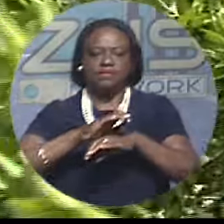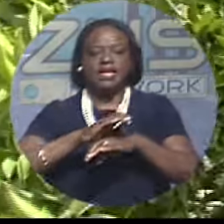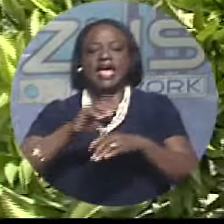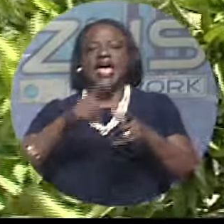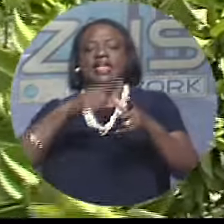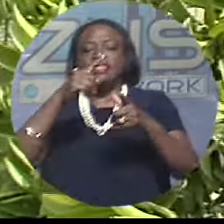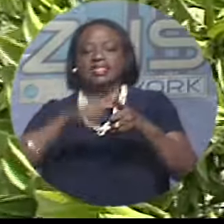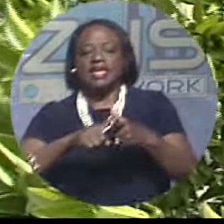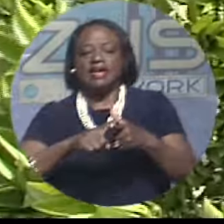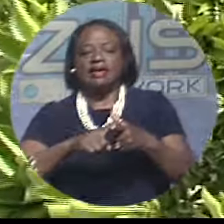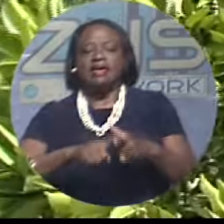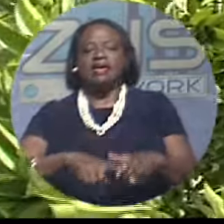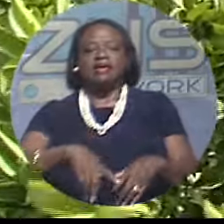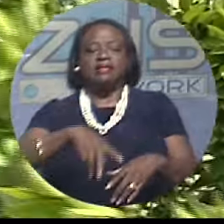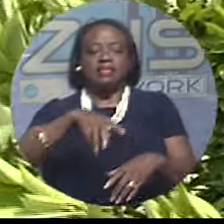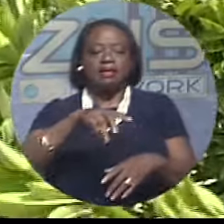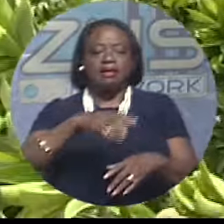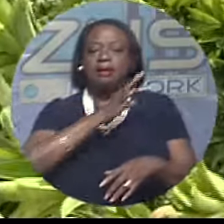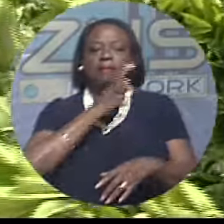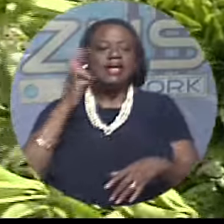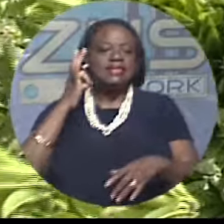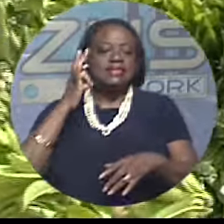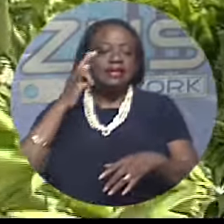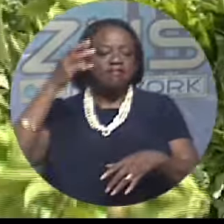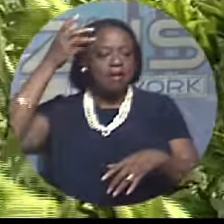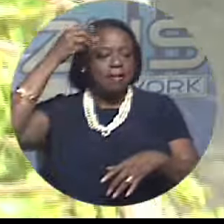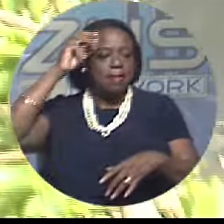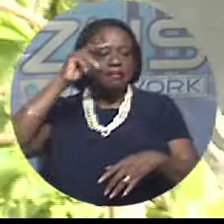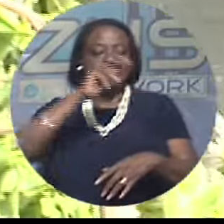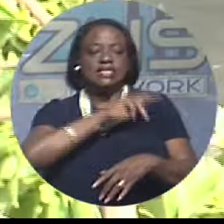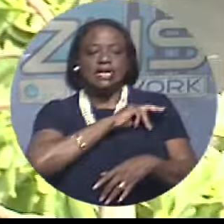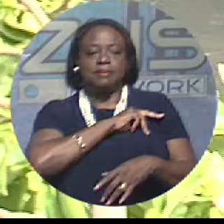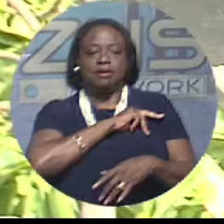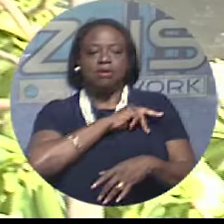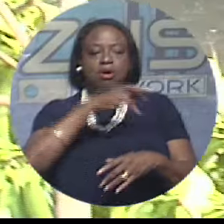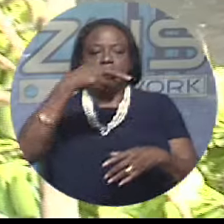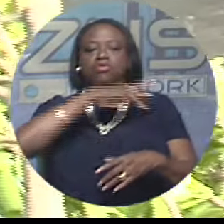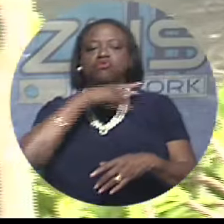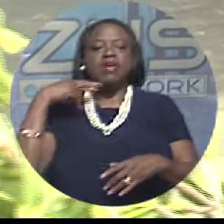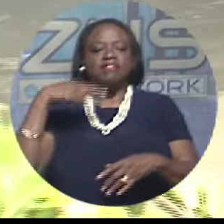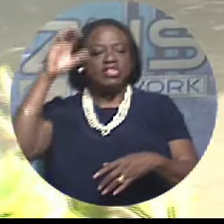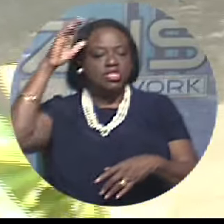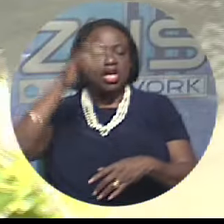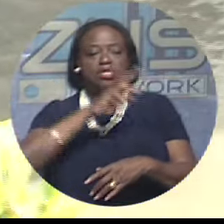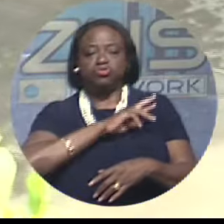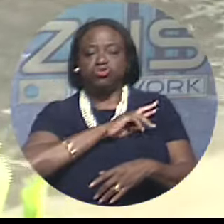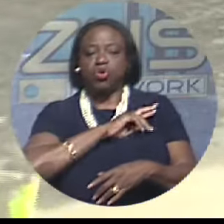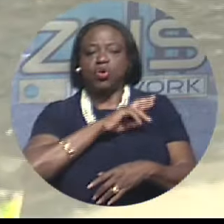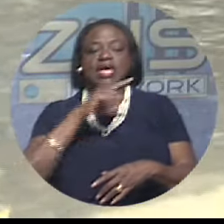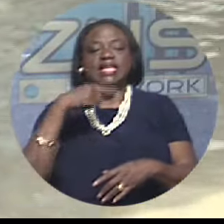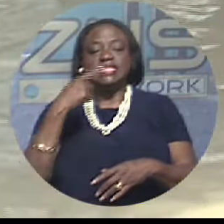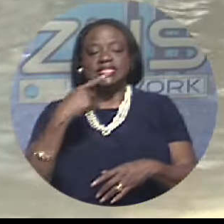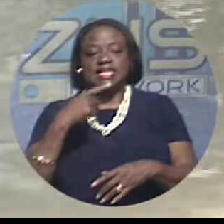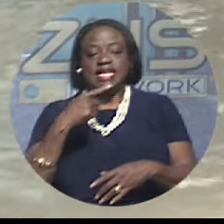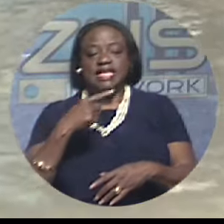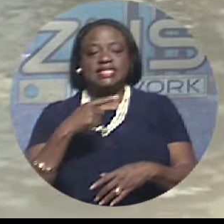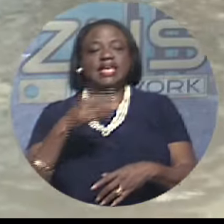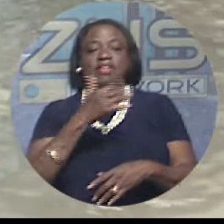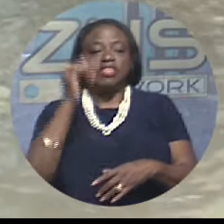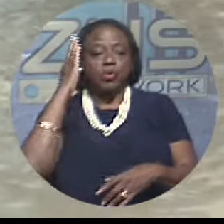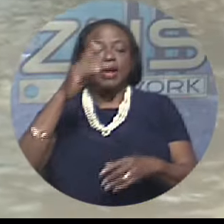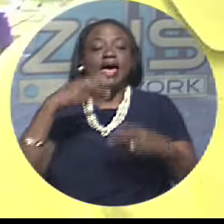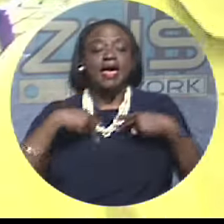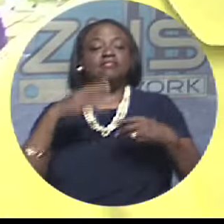pastor of Mount Nebo Union Baptist Church, Reverend Charles E. Roll, says despite the damage to the edifice, they still will have service